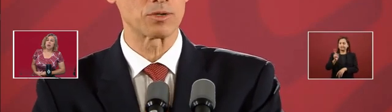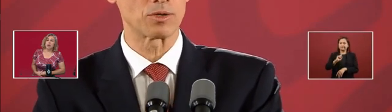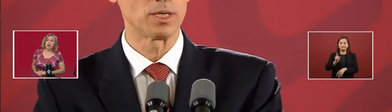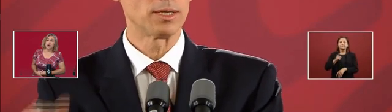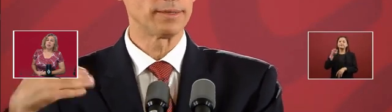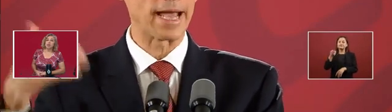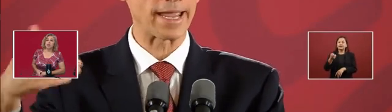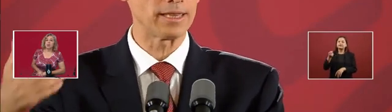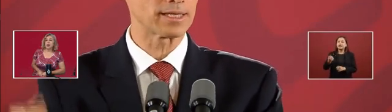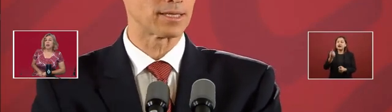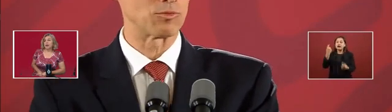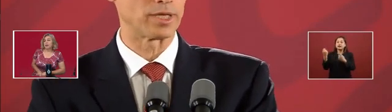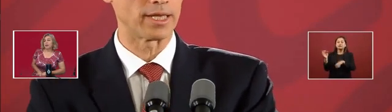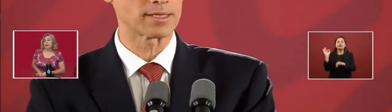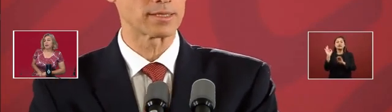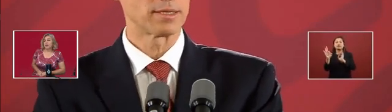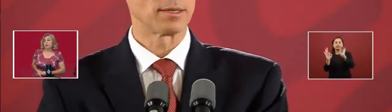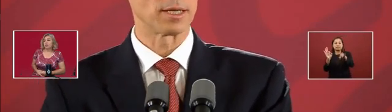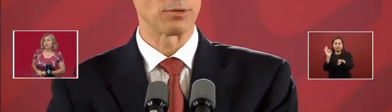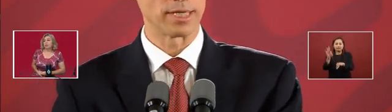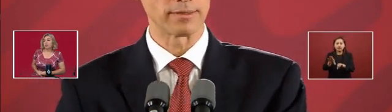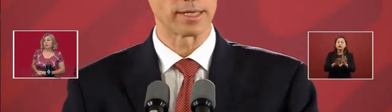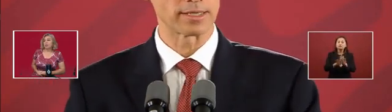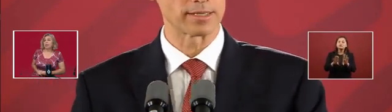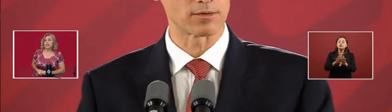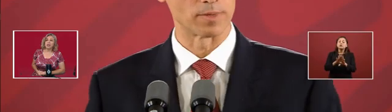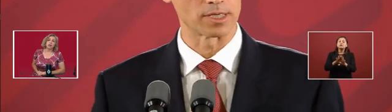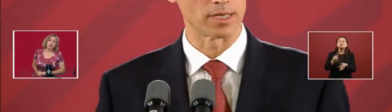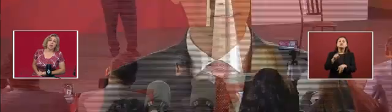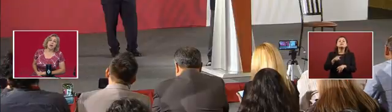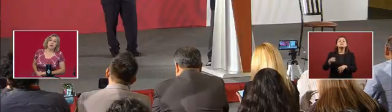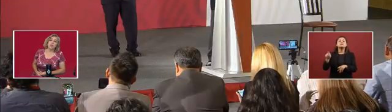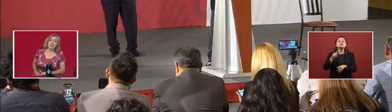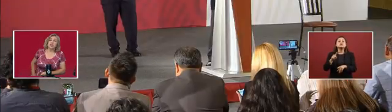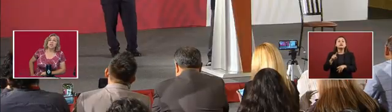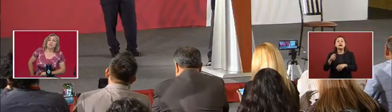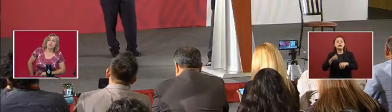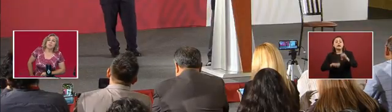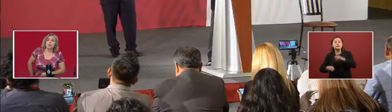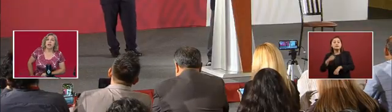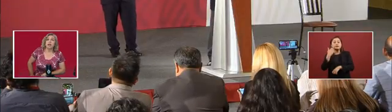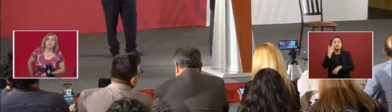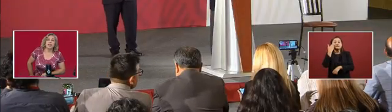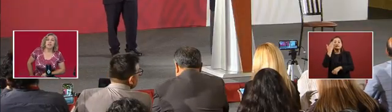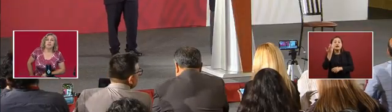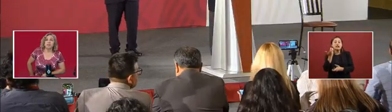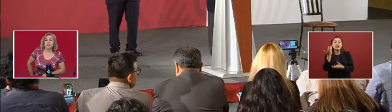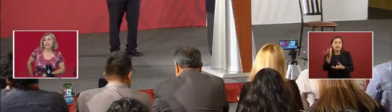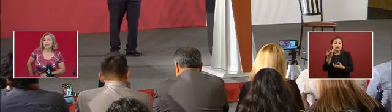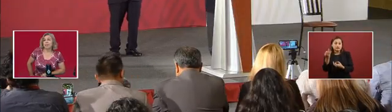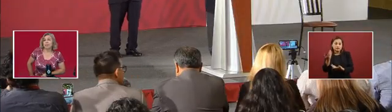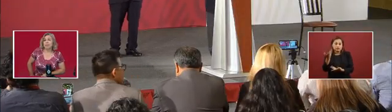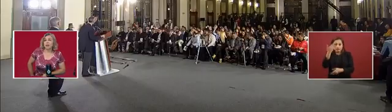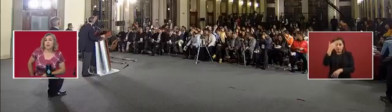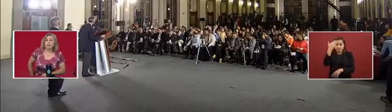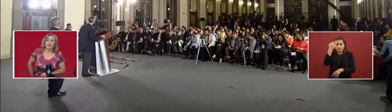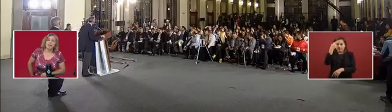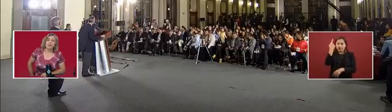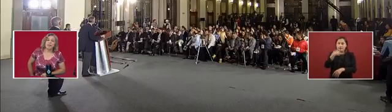because we were delayed. No, we were not delayed. And I've already explained that might be more dengue this